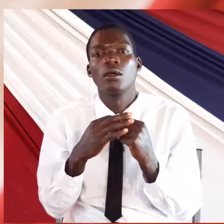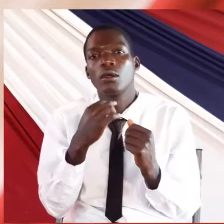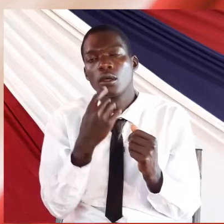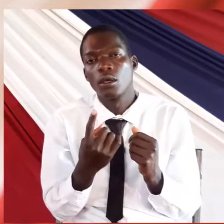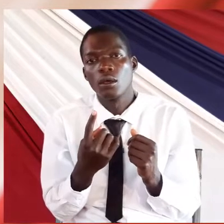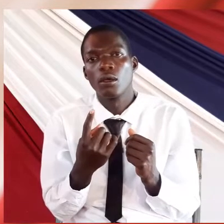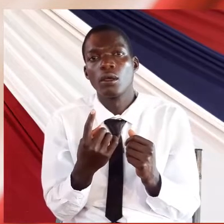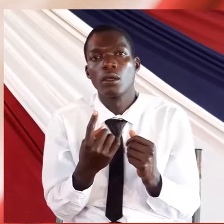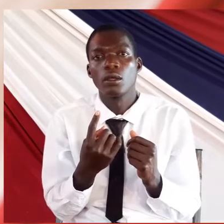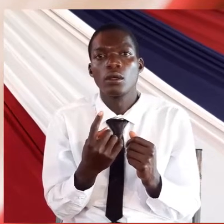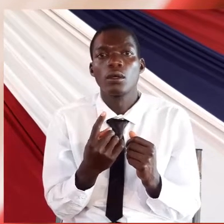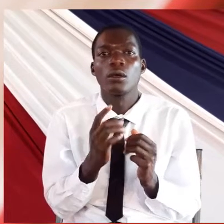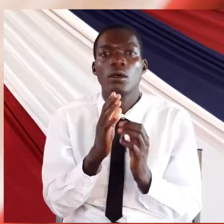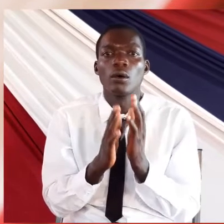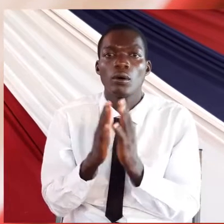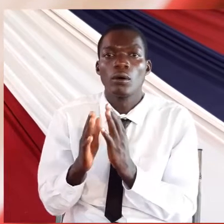mentions the four corners. Yes.